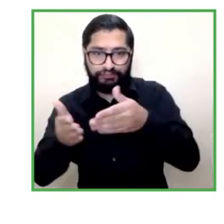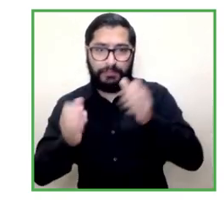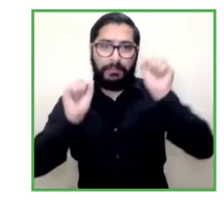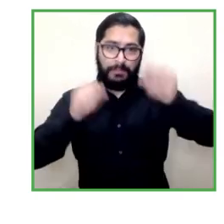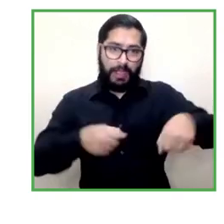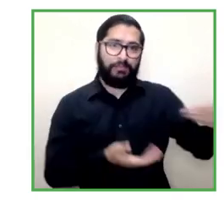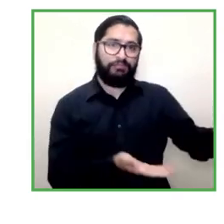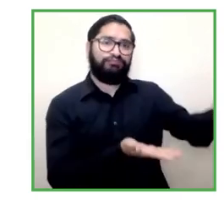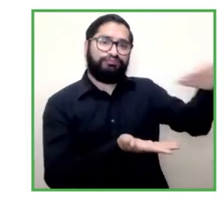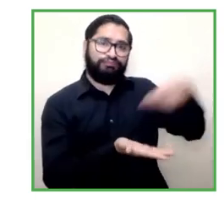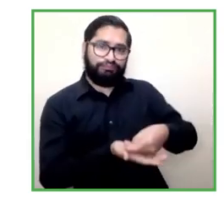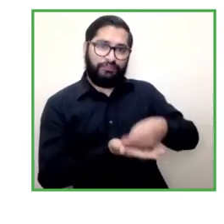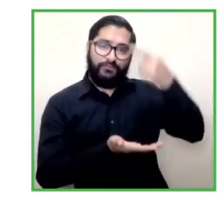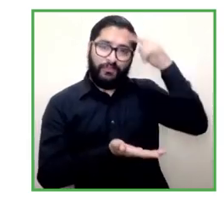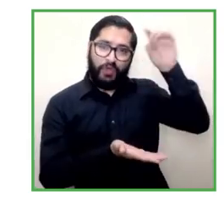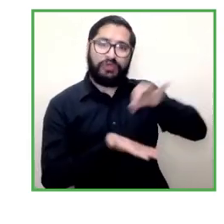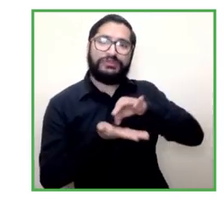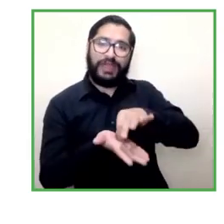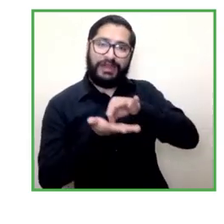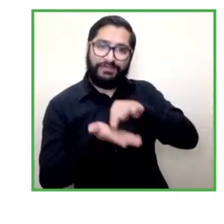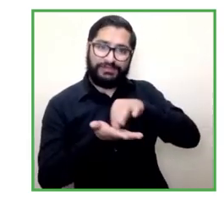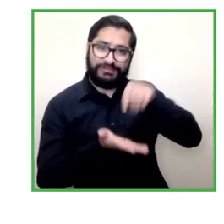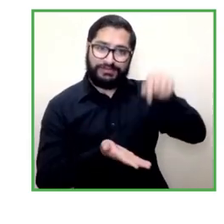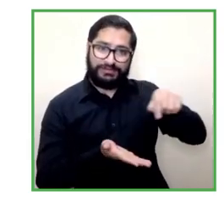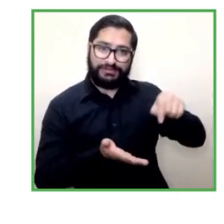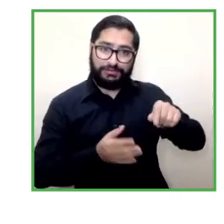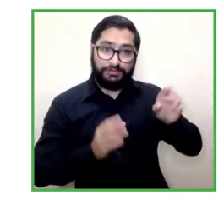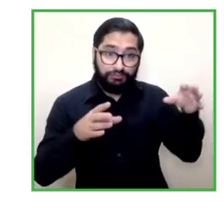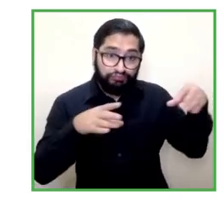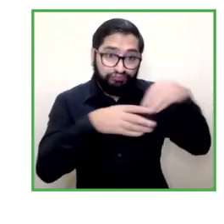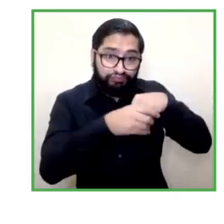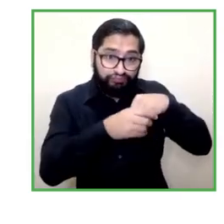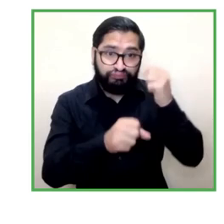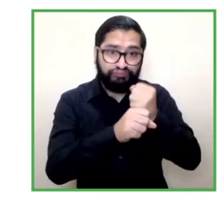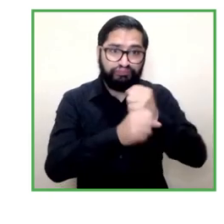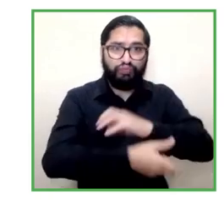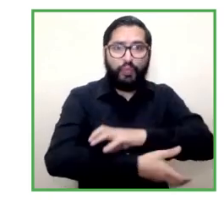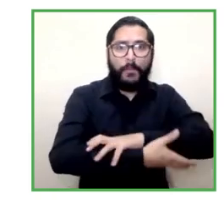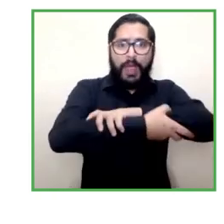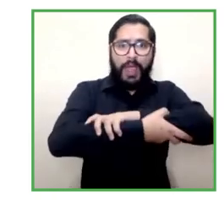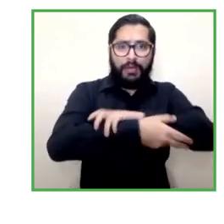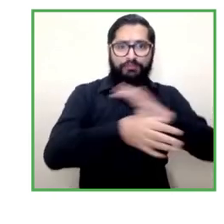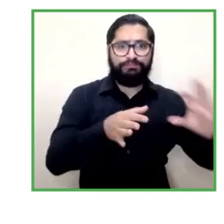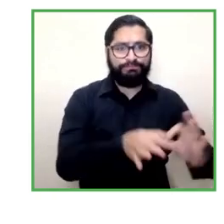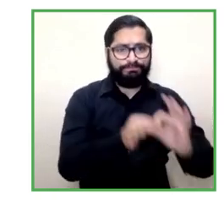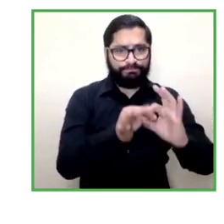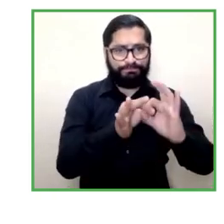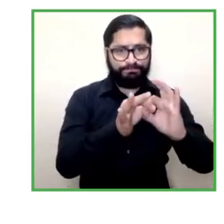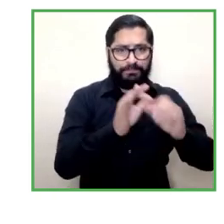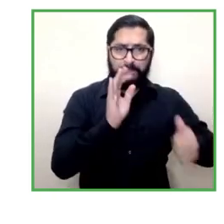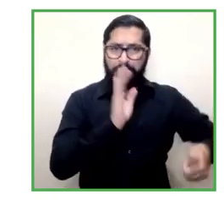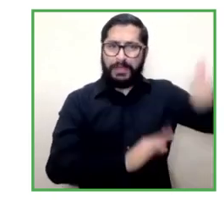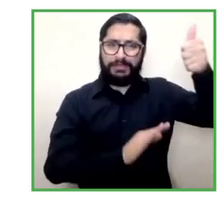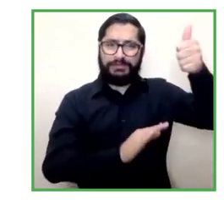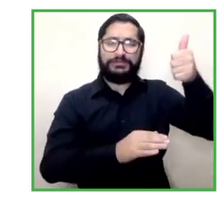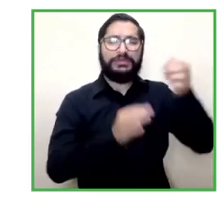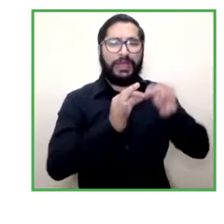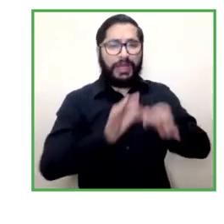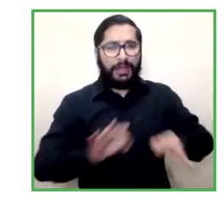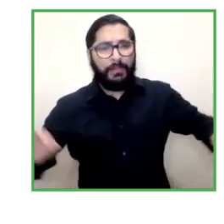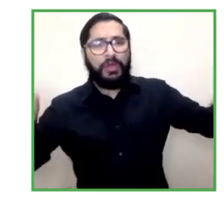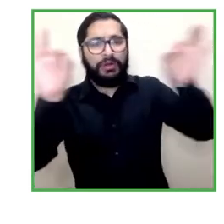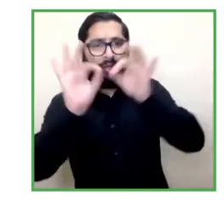largest mobile operators. So they have a customer base that have visually impaired. So they launched a mobile